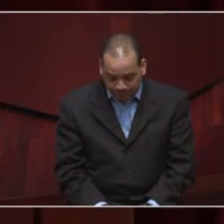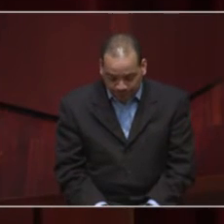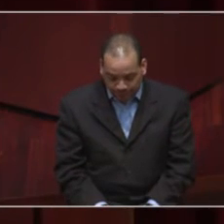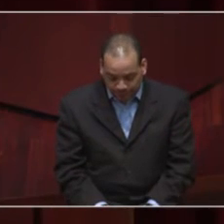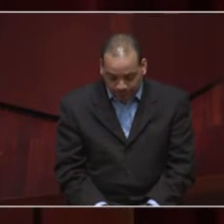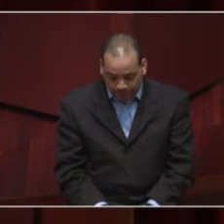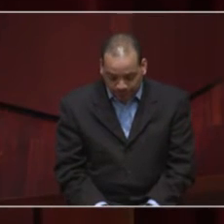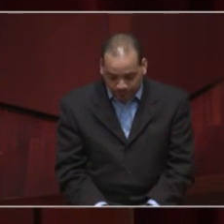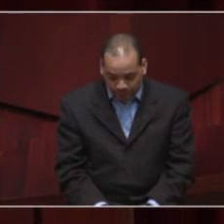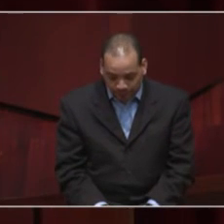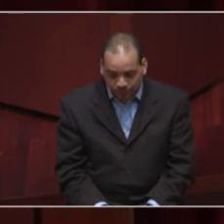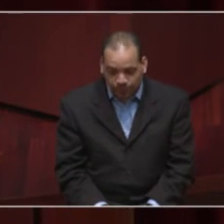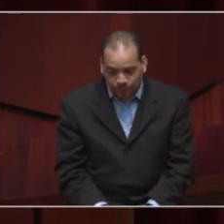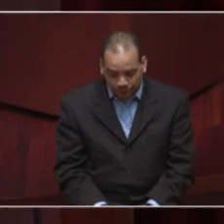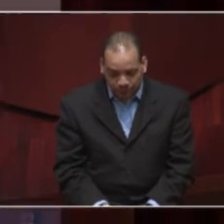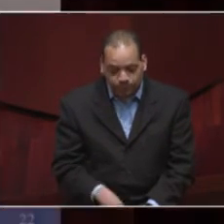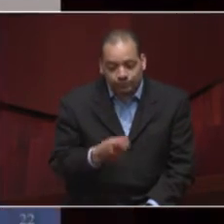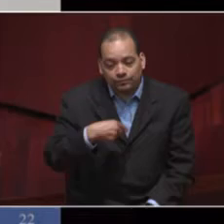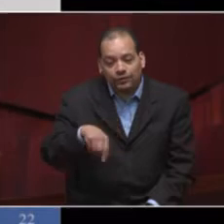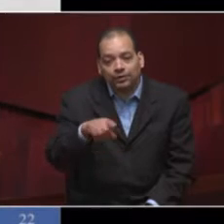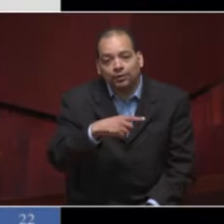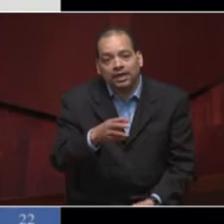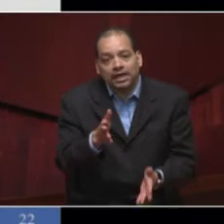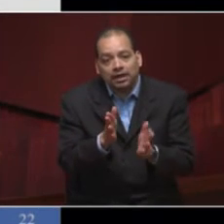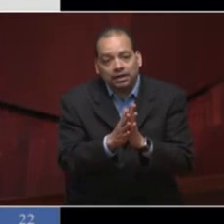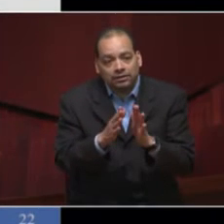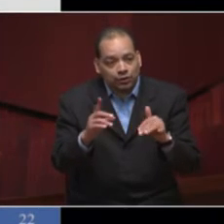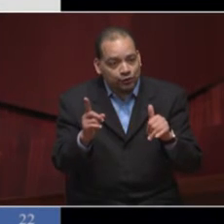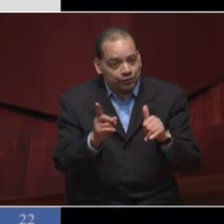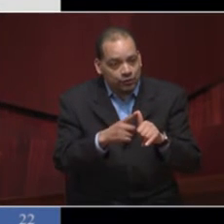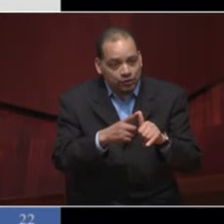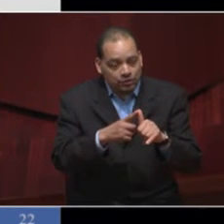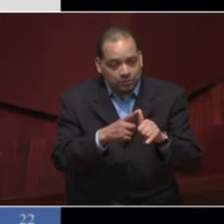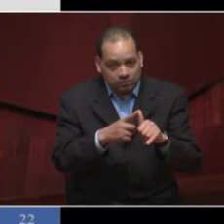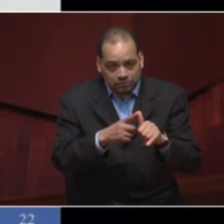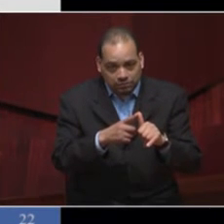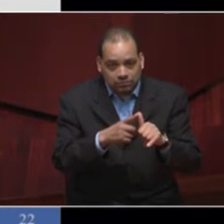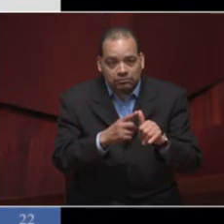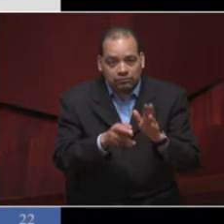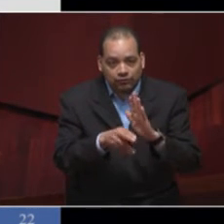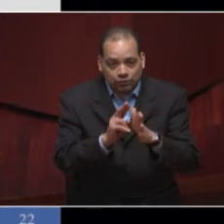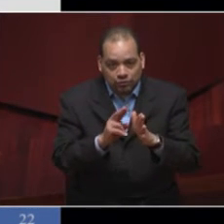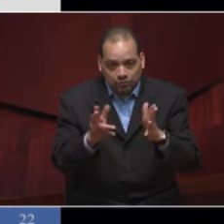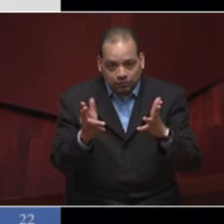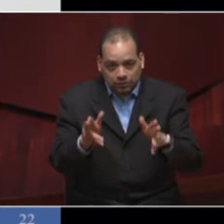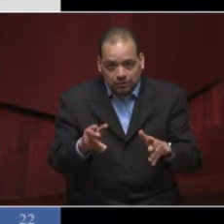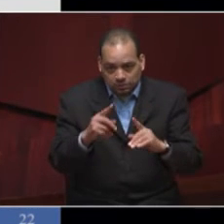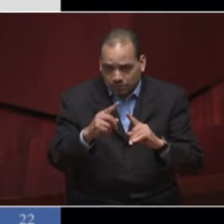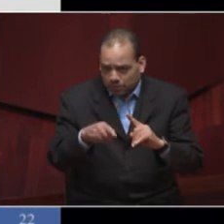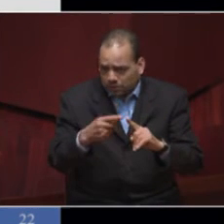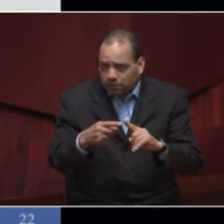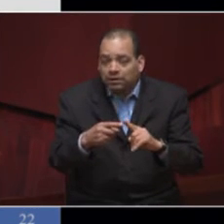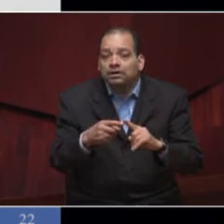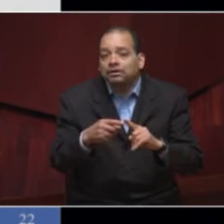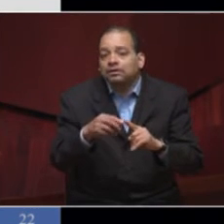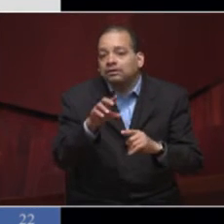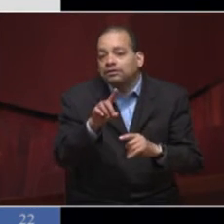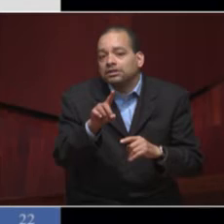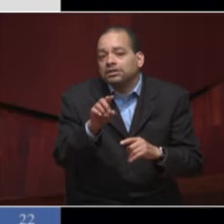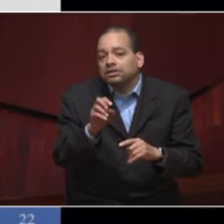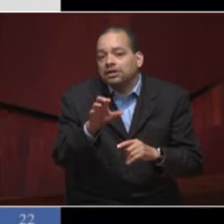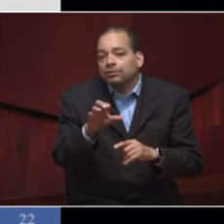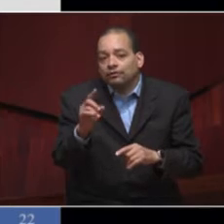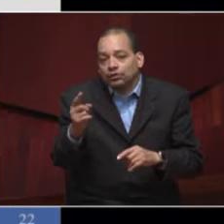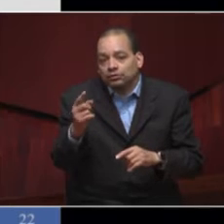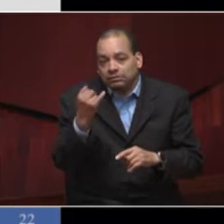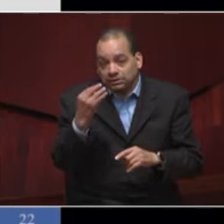We do ask that you complete that first information, that first review by the 1st of December. if you want your